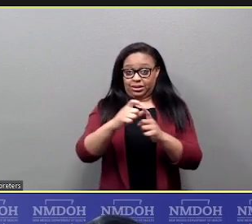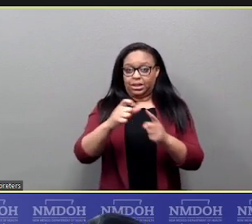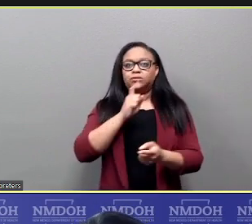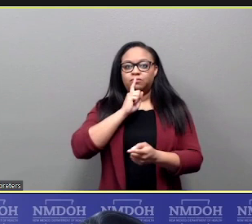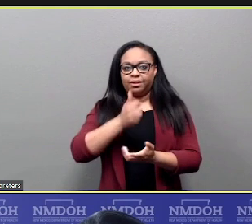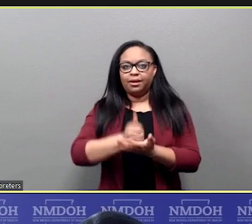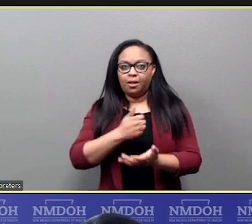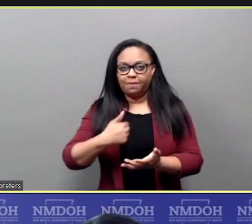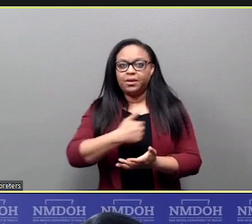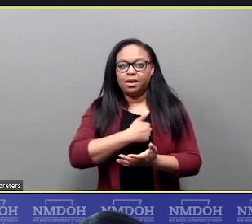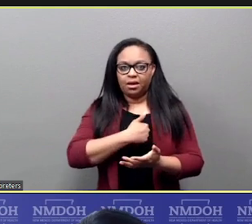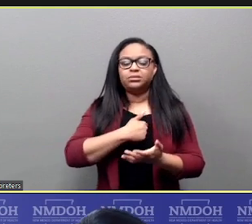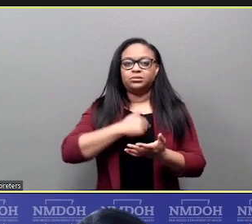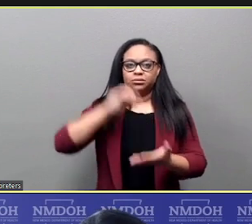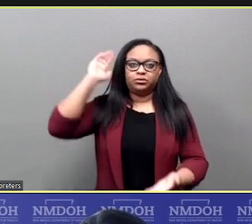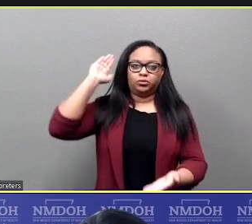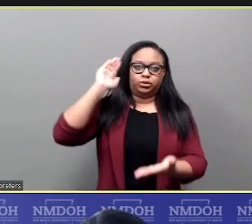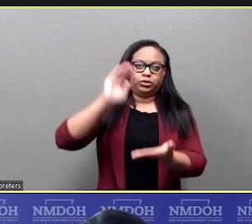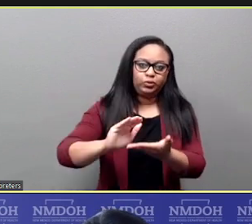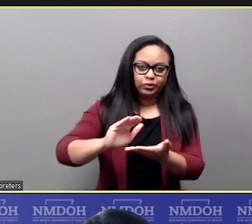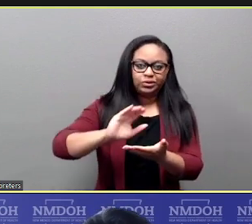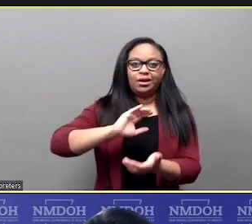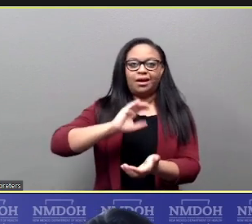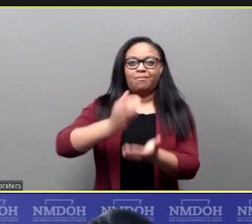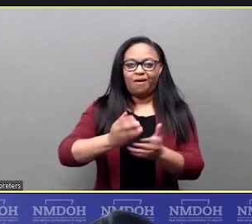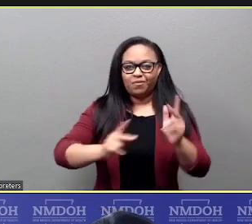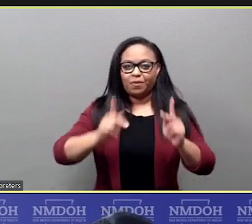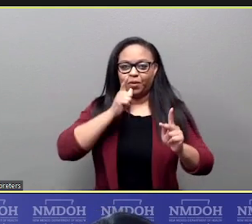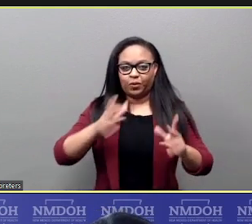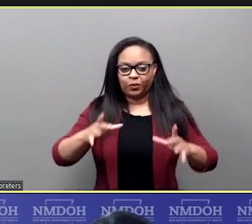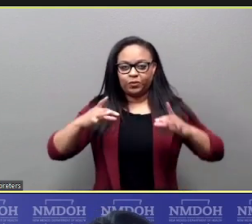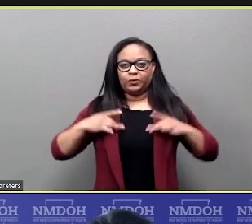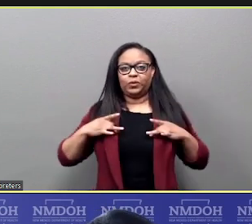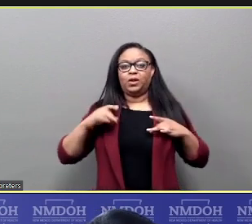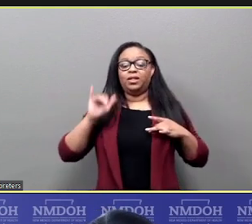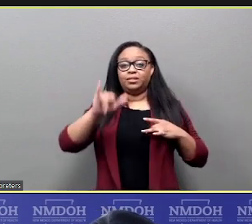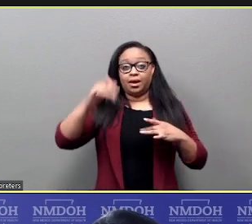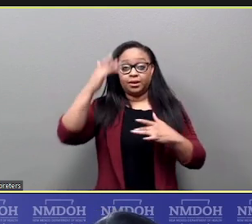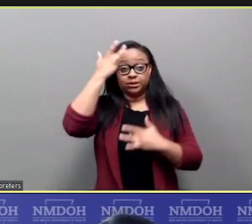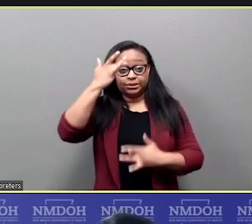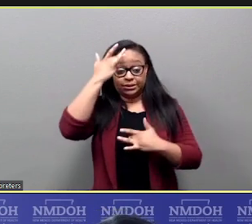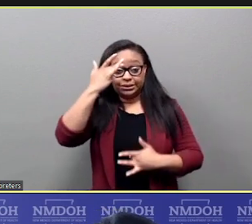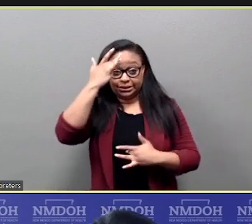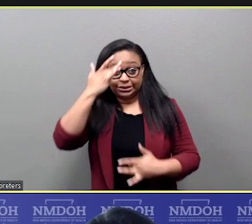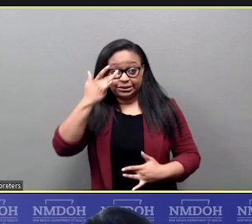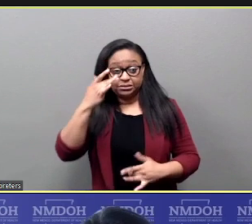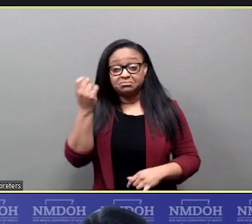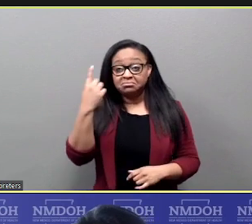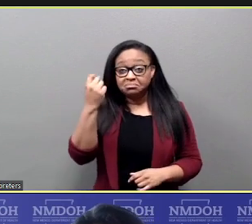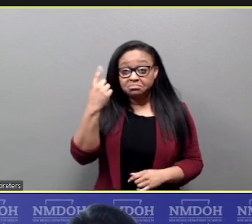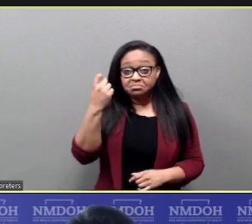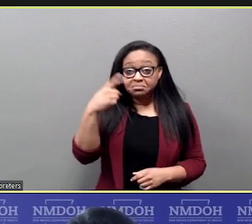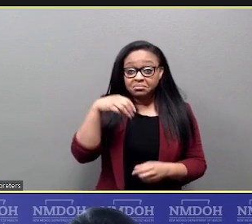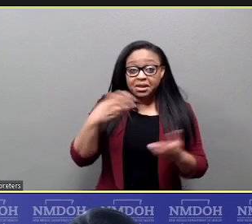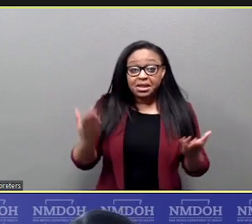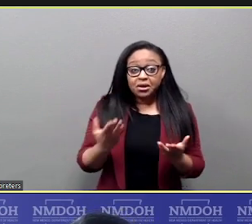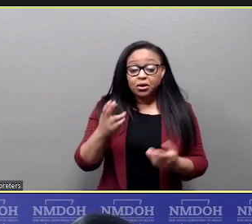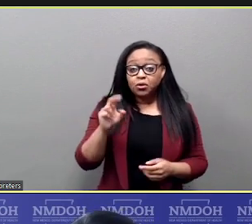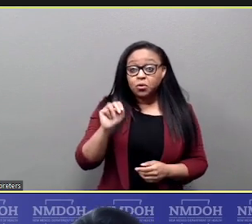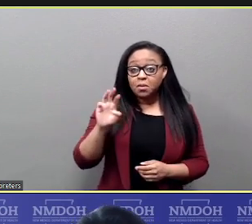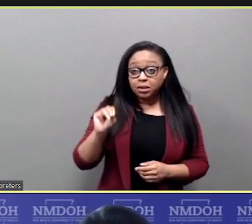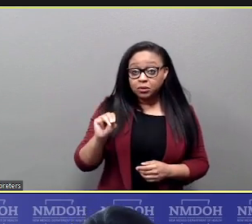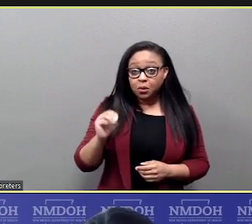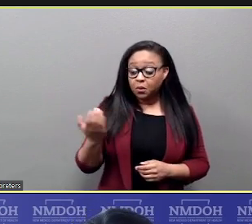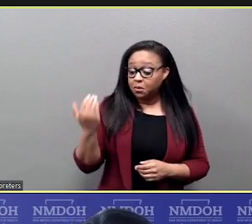95% reduction in cases since the peak this summer. And New Mexico actually only has had 2 cases diagnosed in the last 6 weeks.